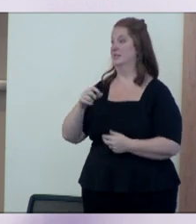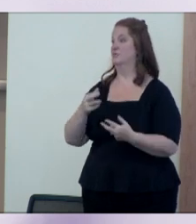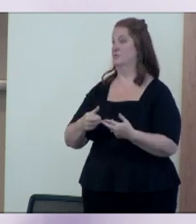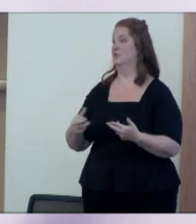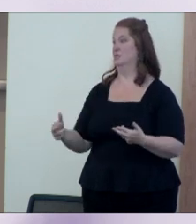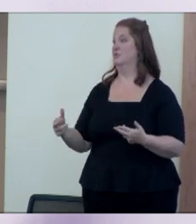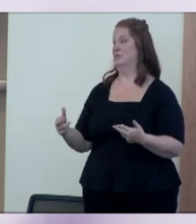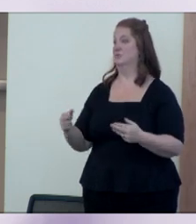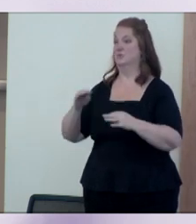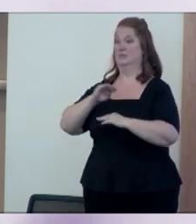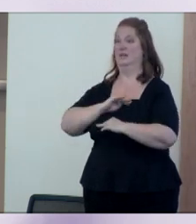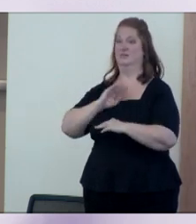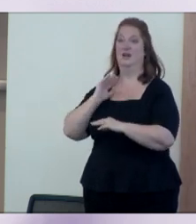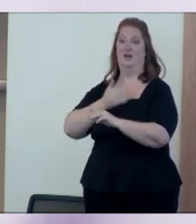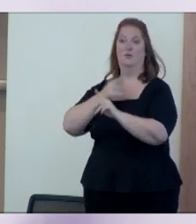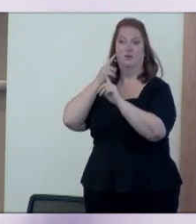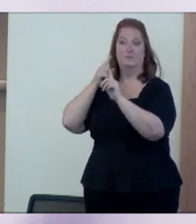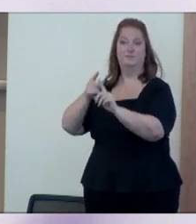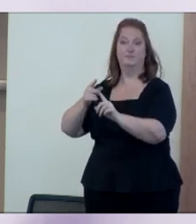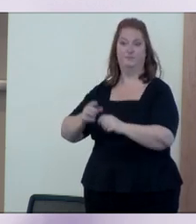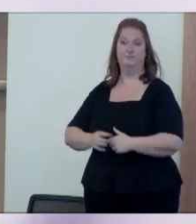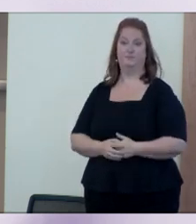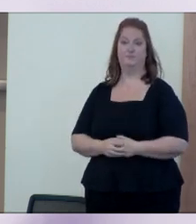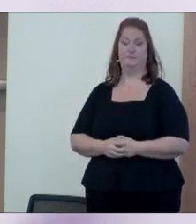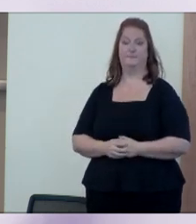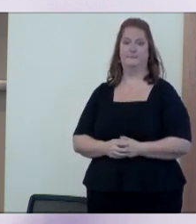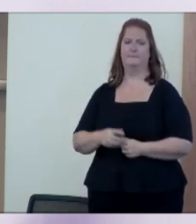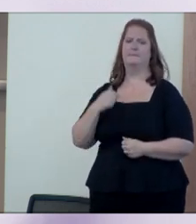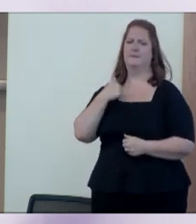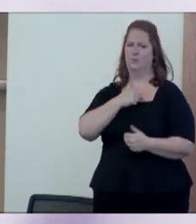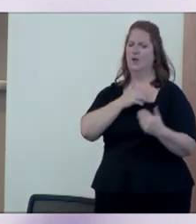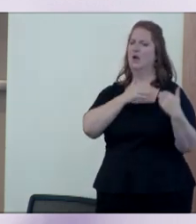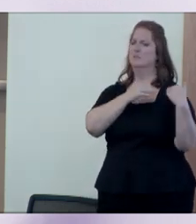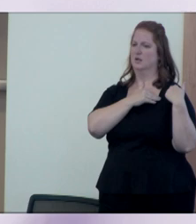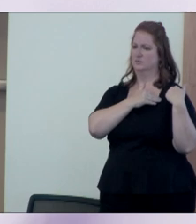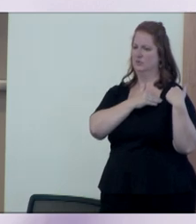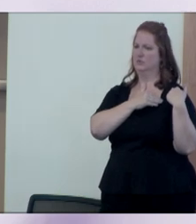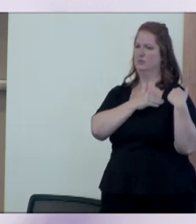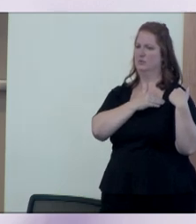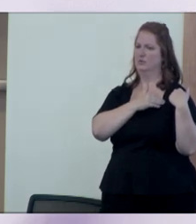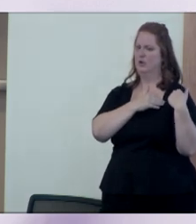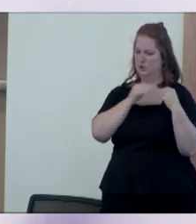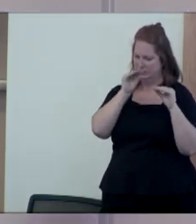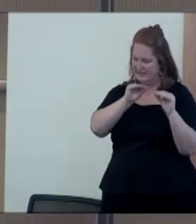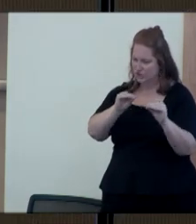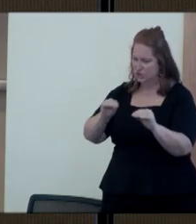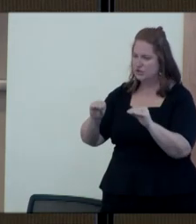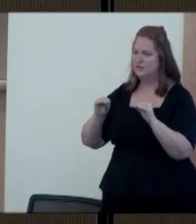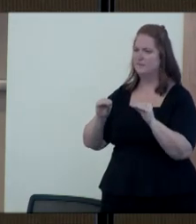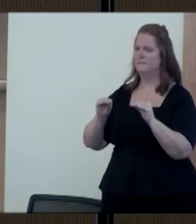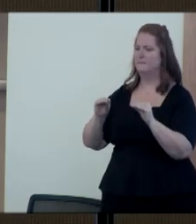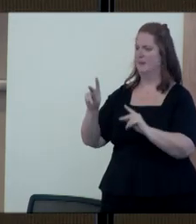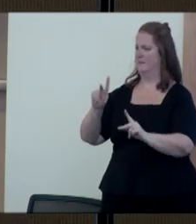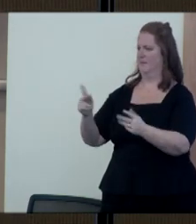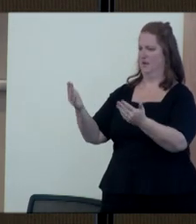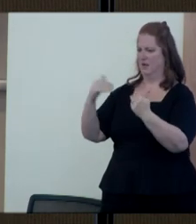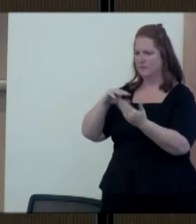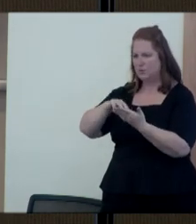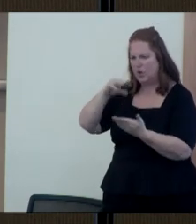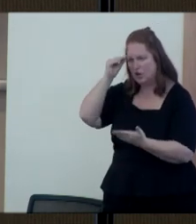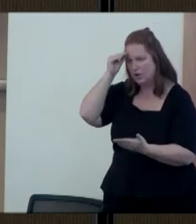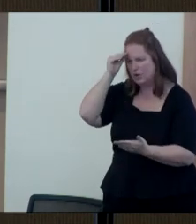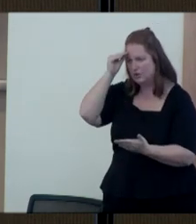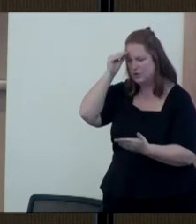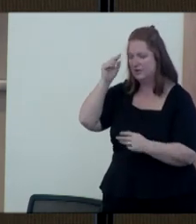that mission. We're accountable to those who come here to teach, who come here to learn, who come here